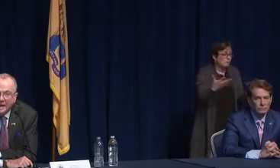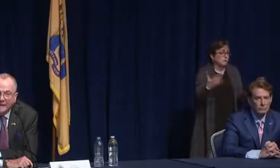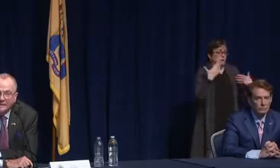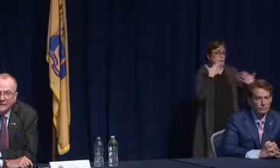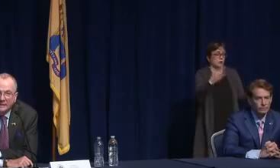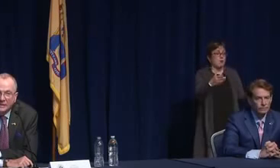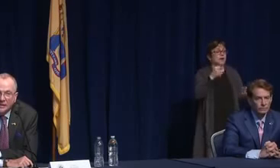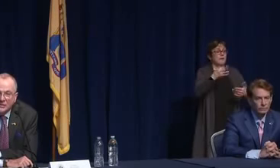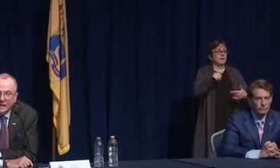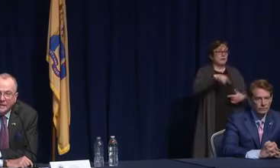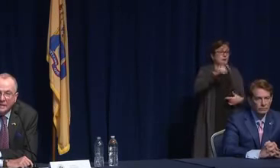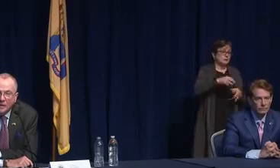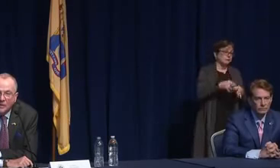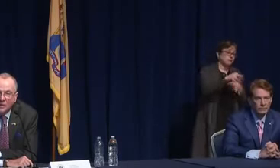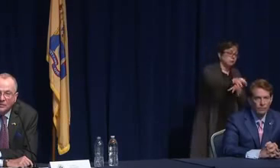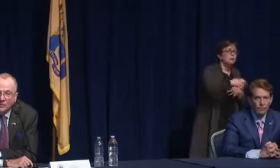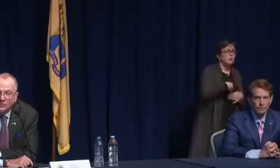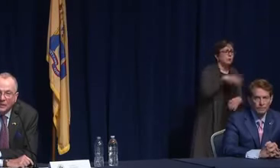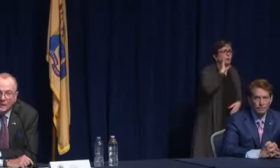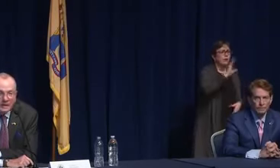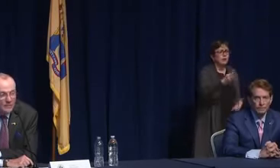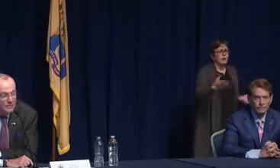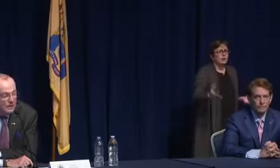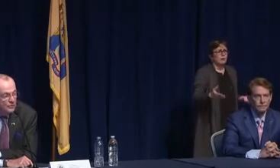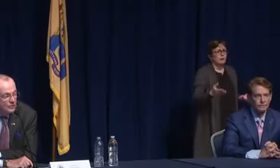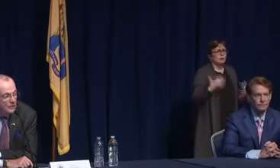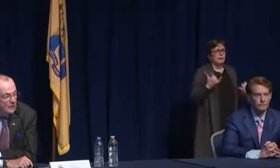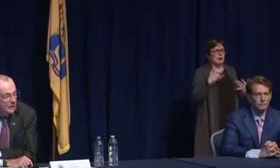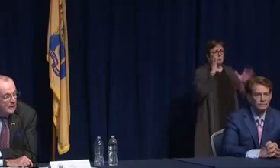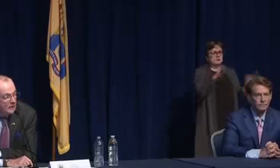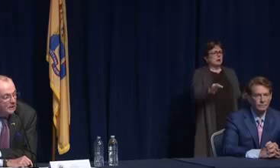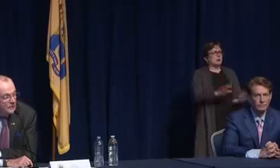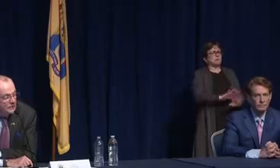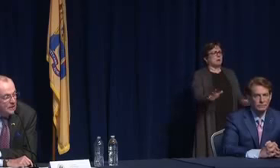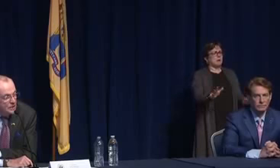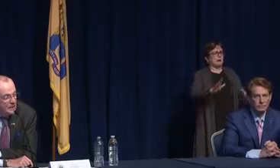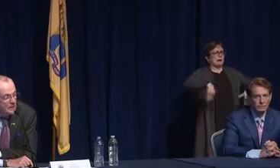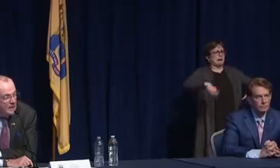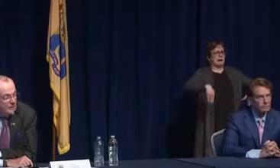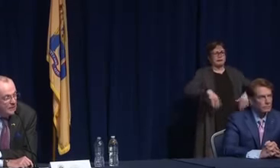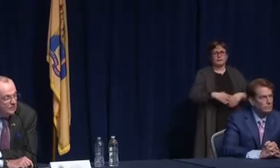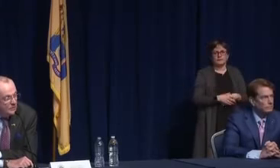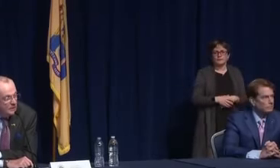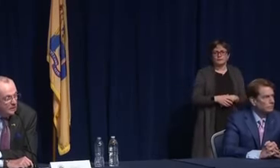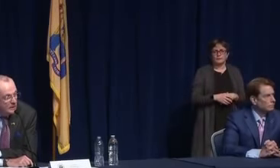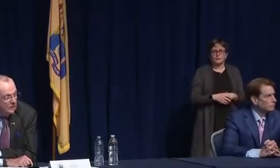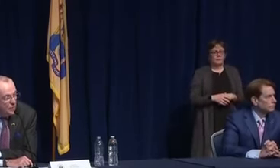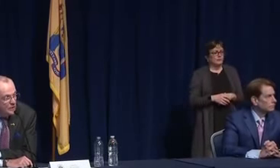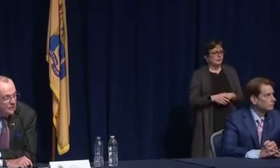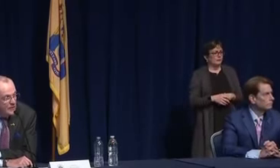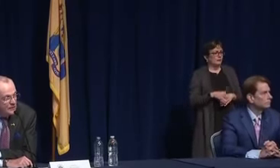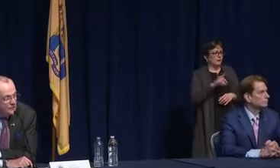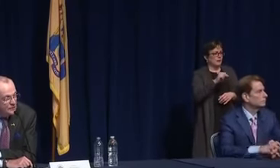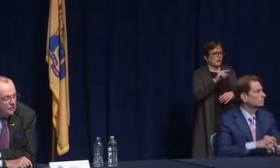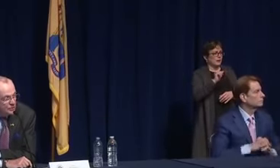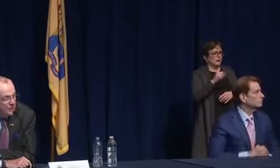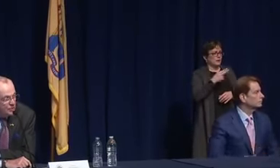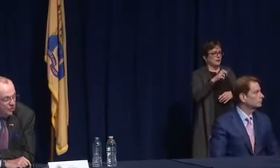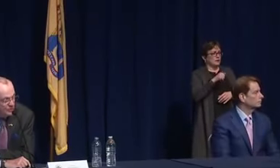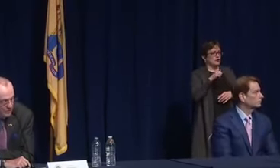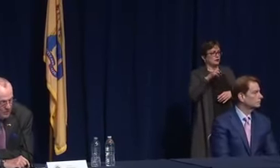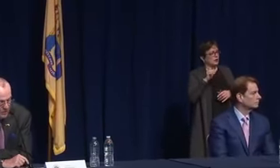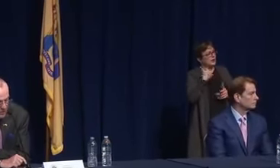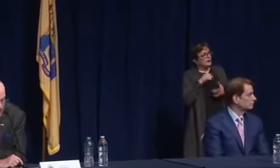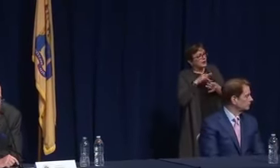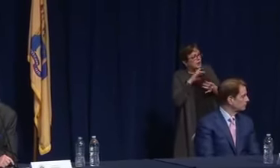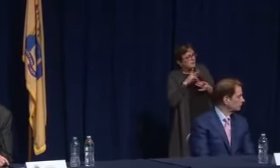to act and adjust that in any way, we will do so on a timely basis. Tahisha, any comment on working with county officials, reimbursement